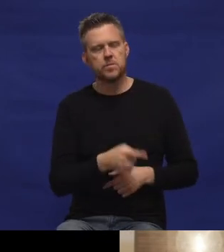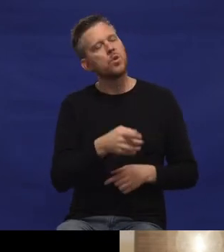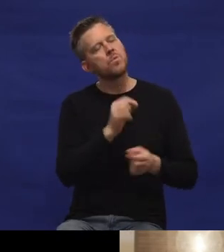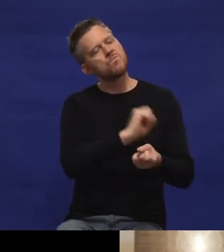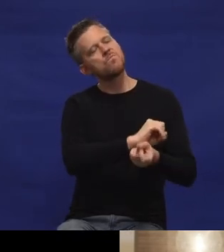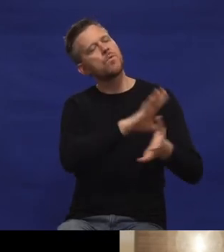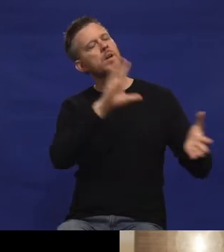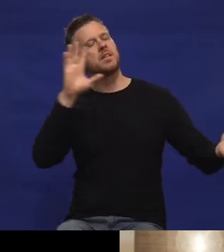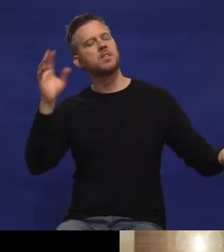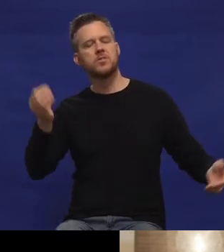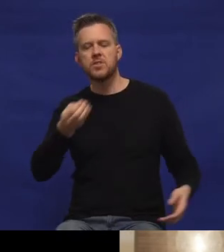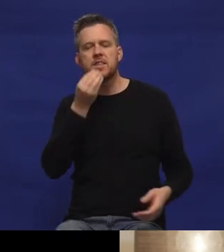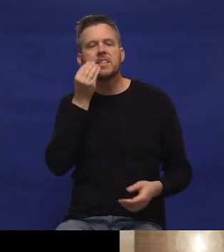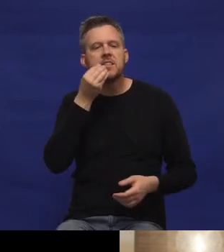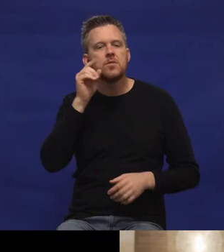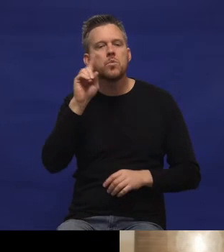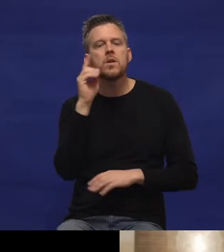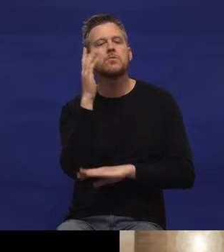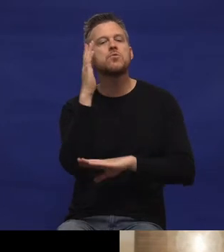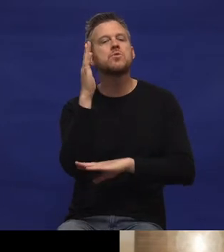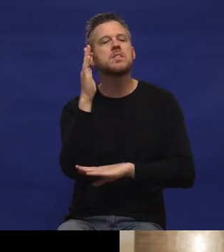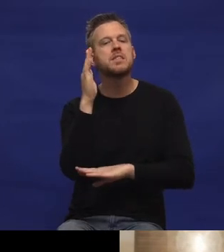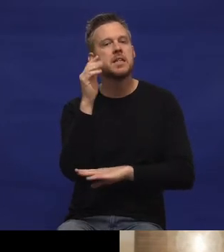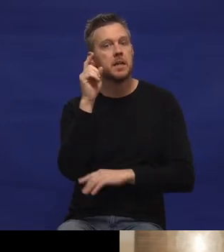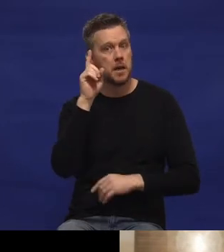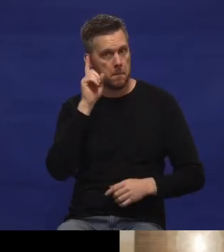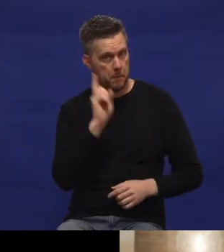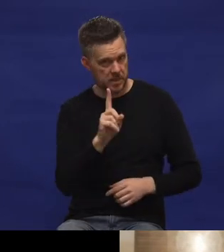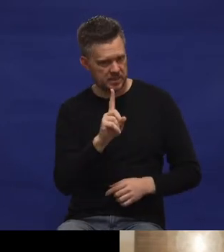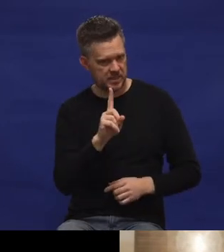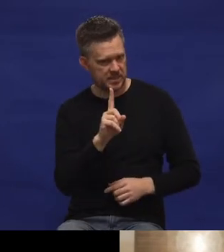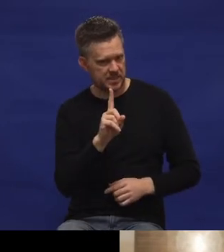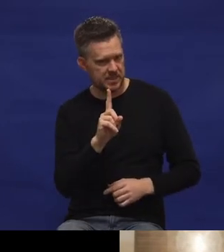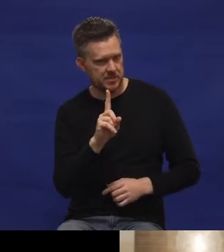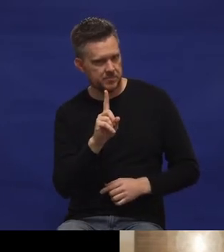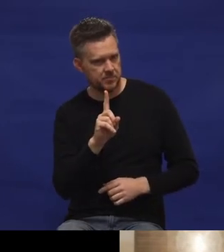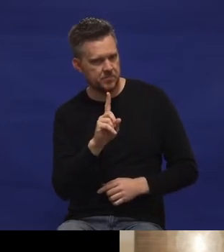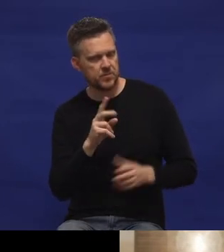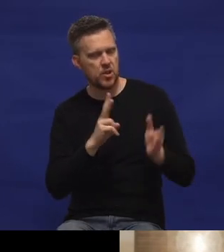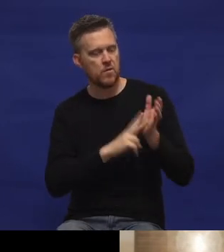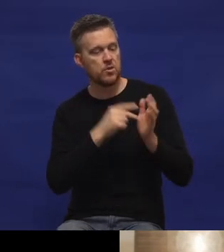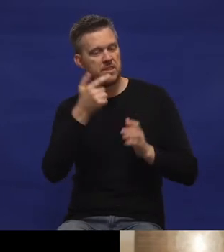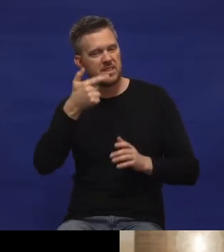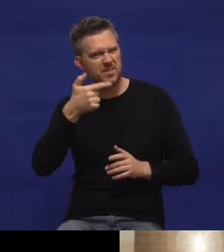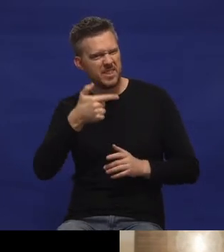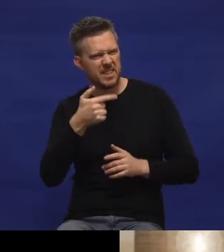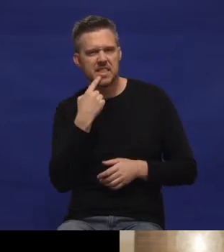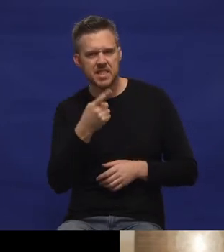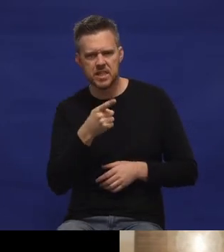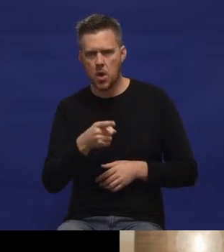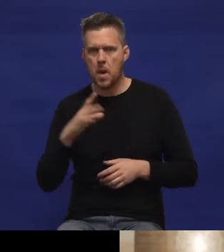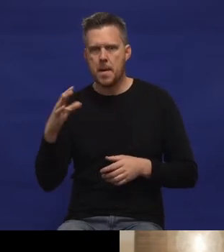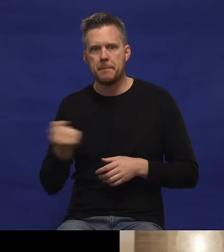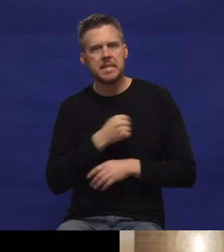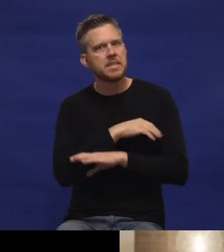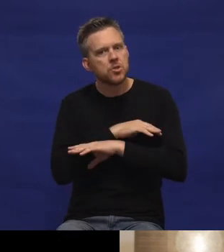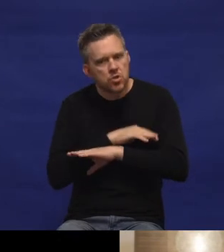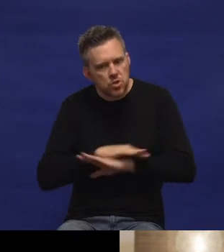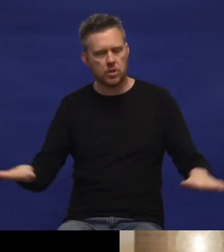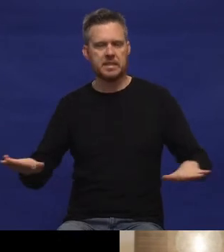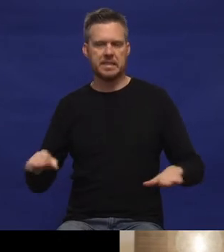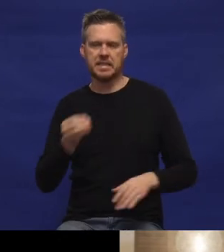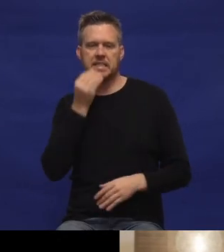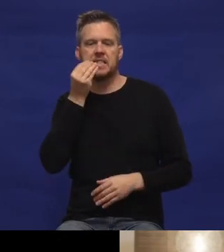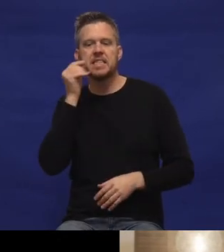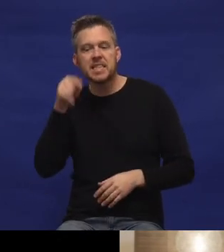are free to eat of any tree in the garden, but In verse 17, it goes on to say, you must not eat from